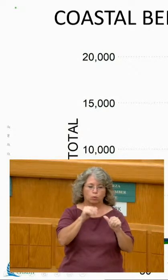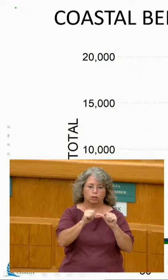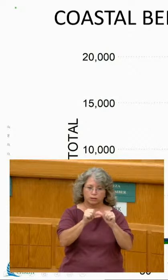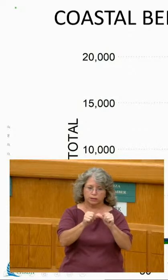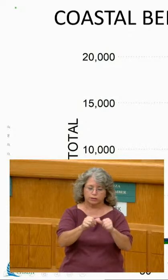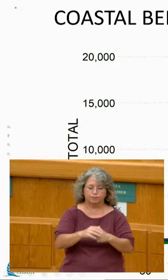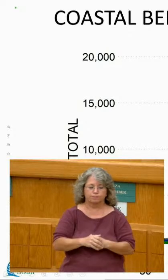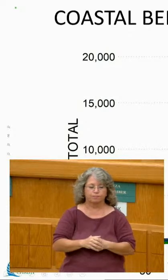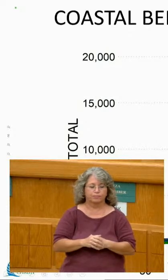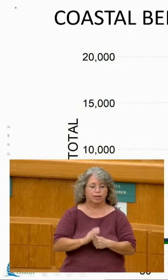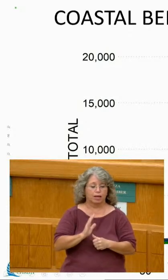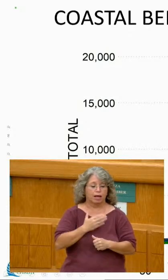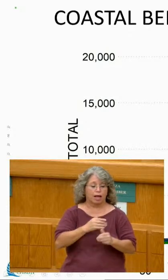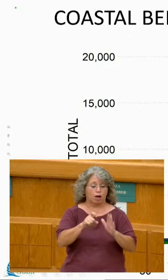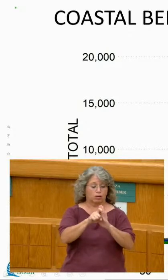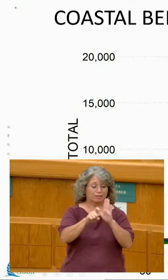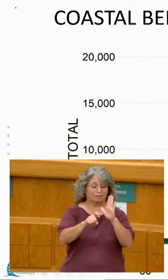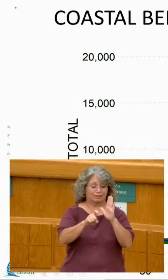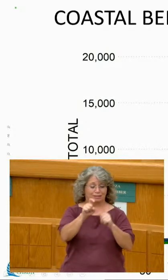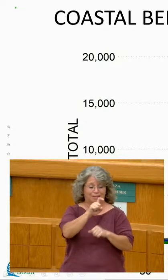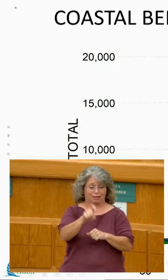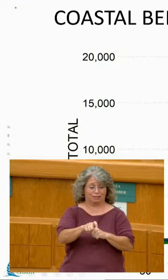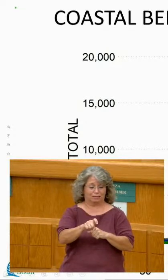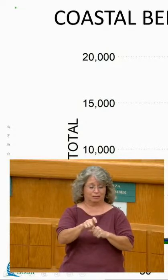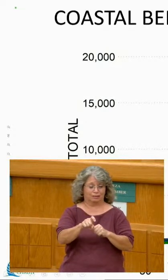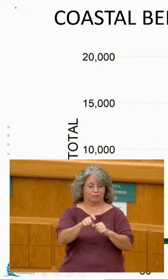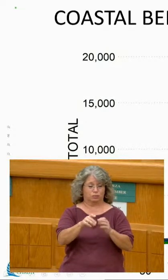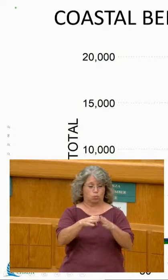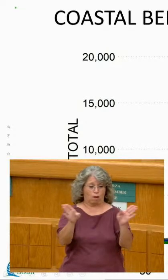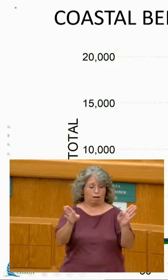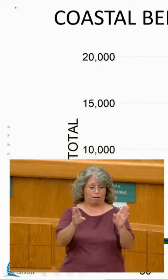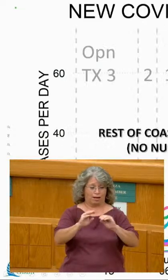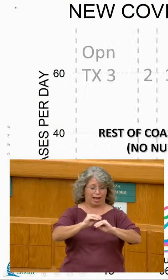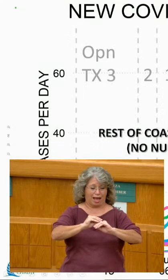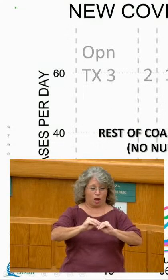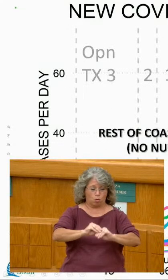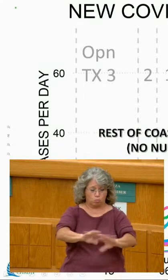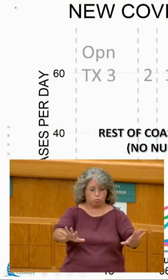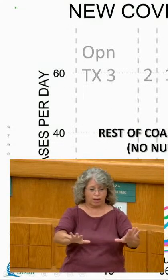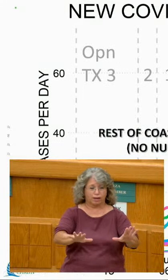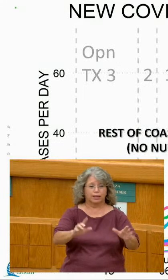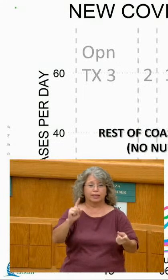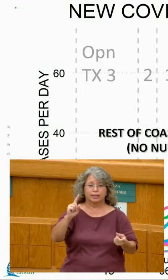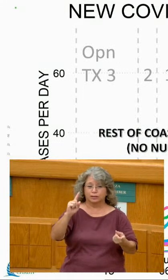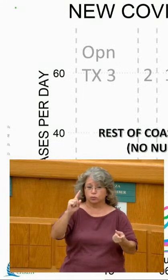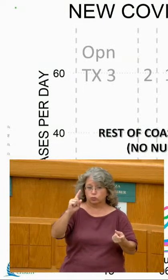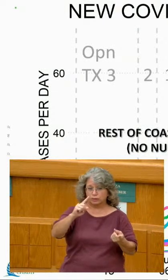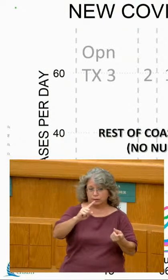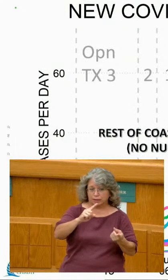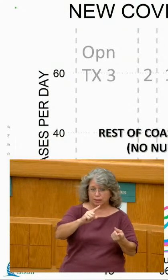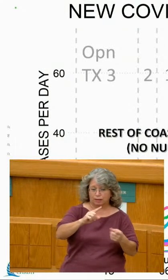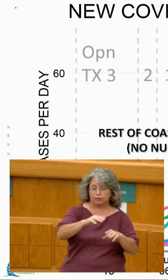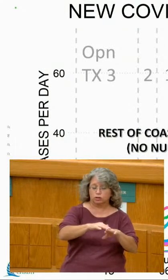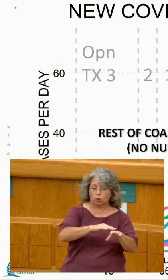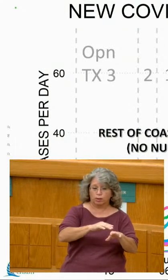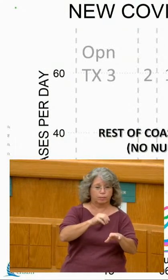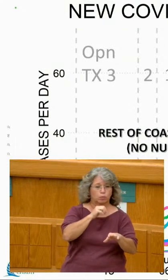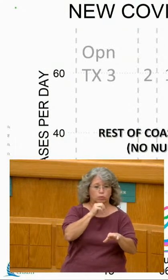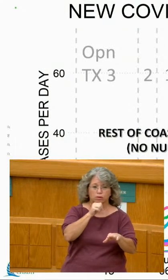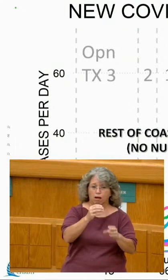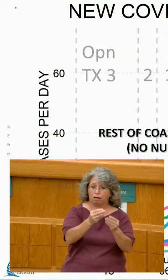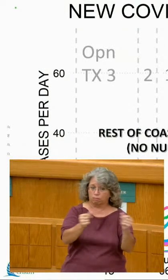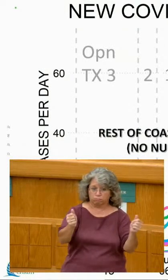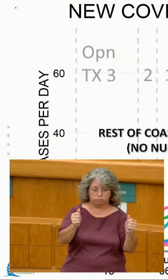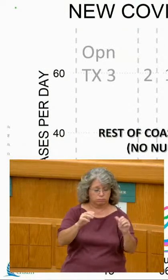this Texas-wide outbreak is receding slowly, but we're not out of the woods yet. In terms of the rest of the Coastal Bend,